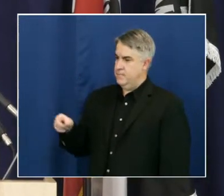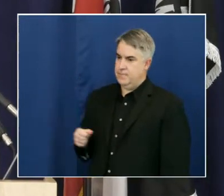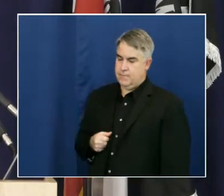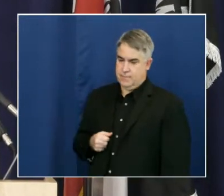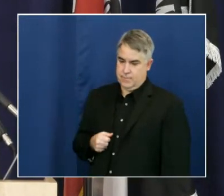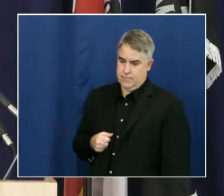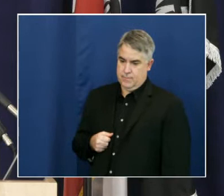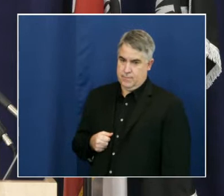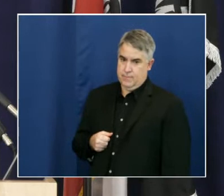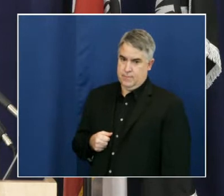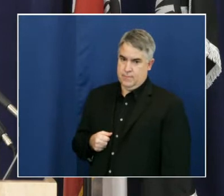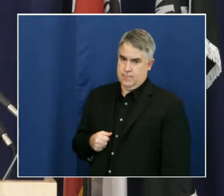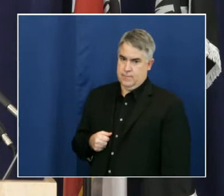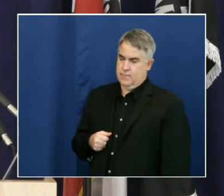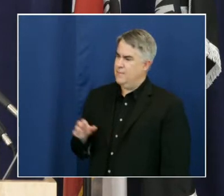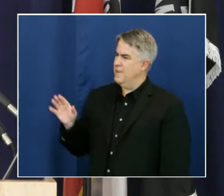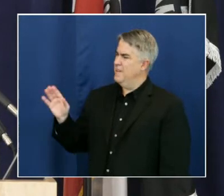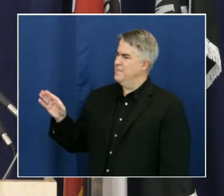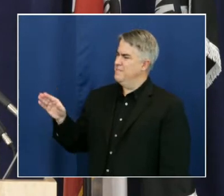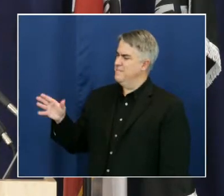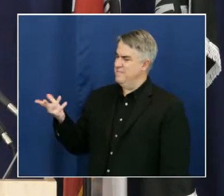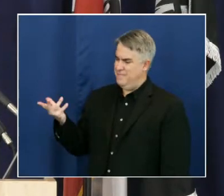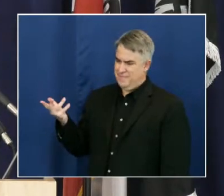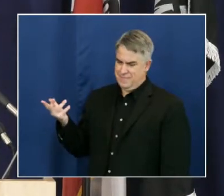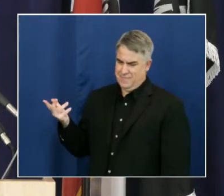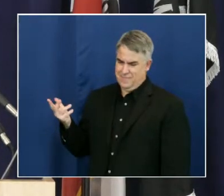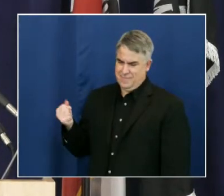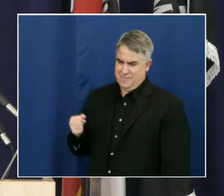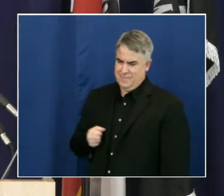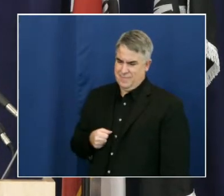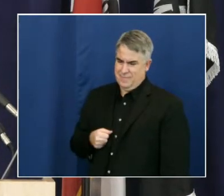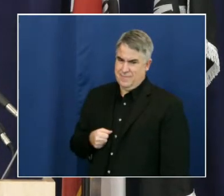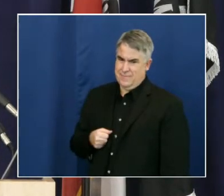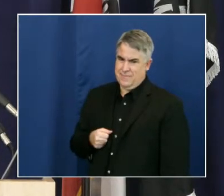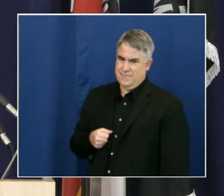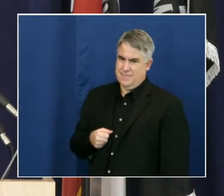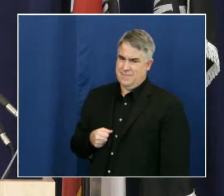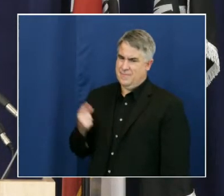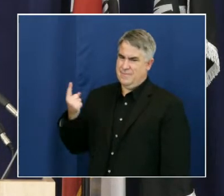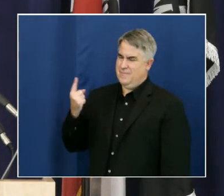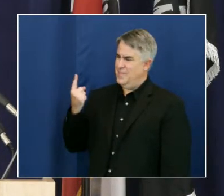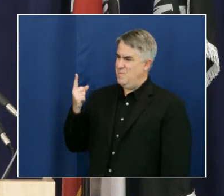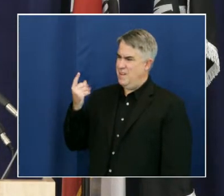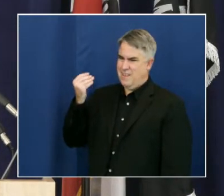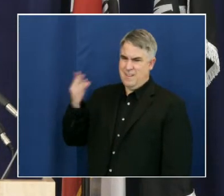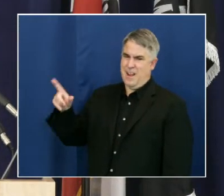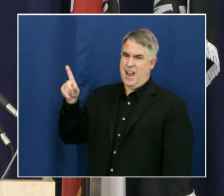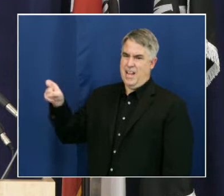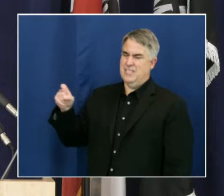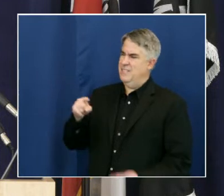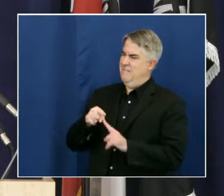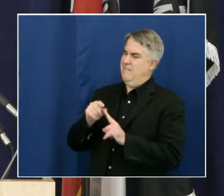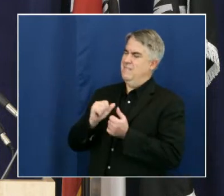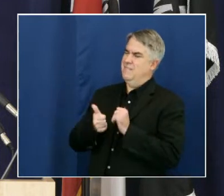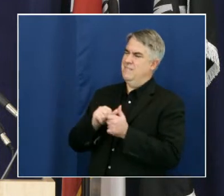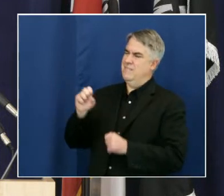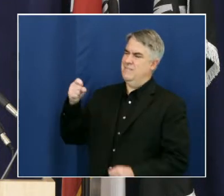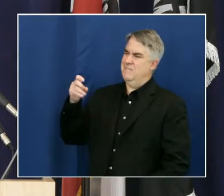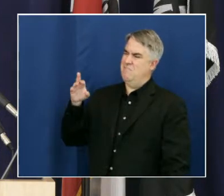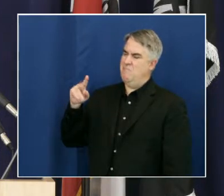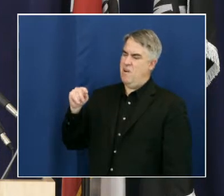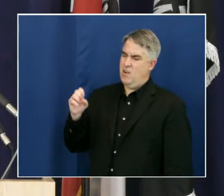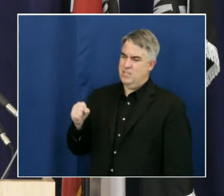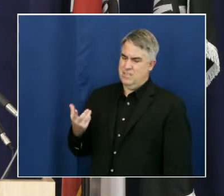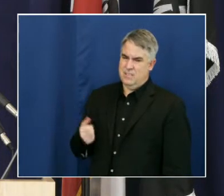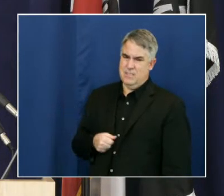This question is for Nathan Fletcher. And Nathan, it's a follow-up to the question earlier about high school athletics. Your response on the